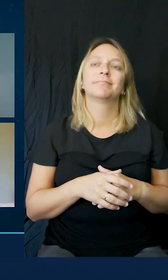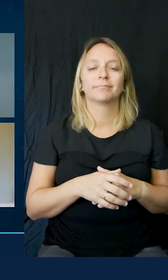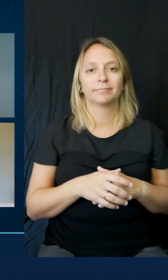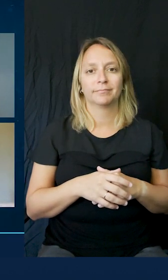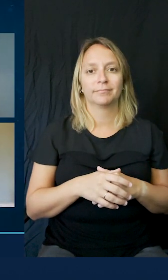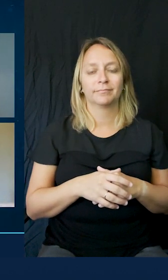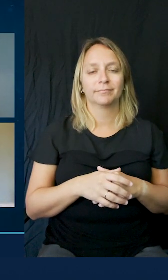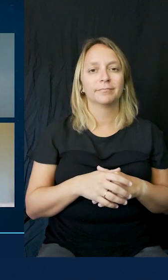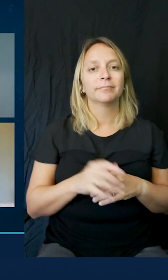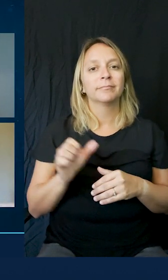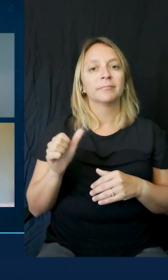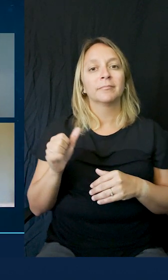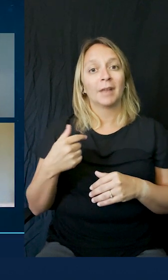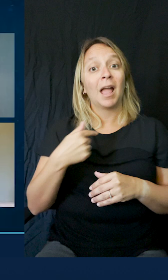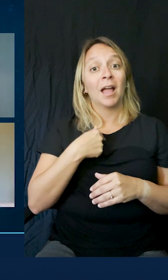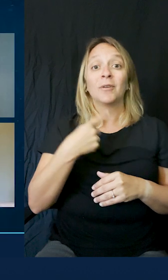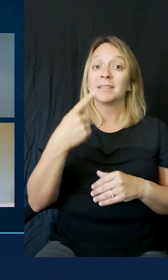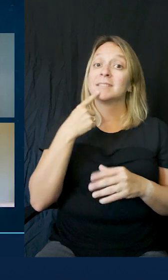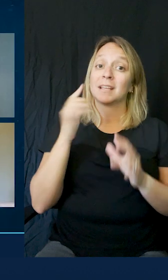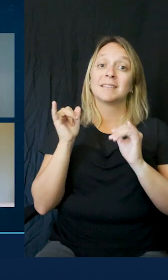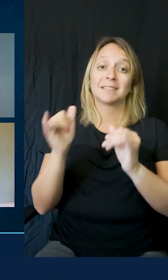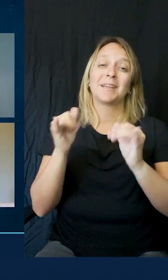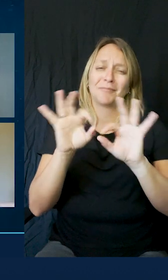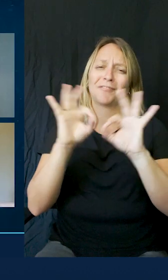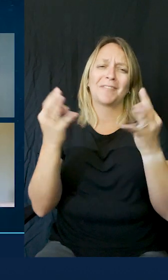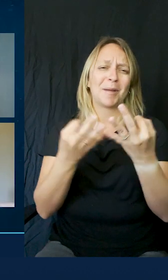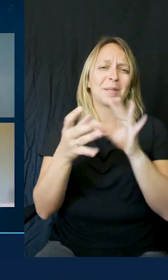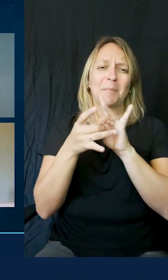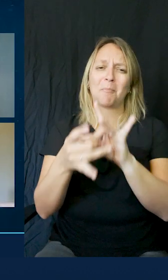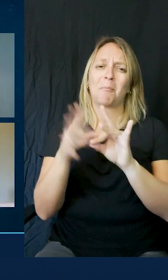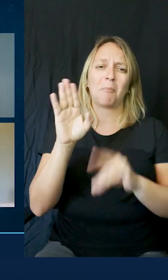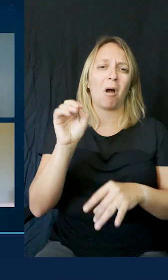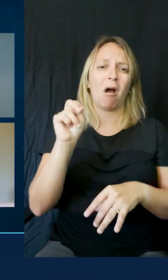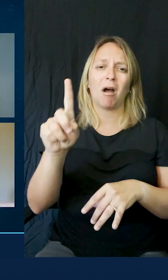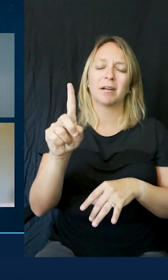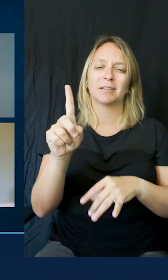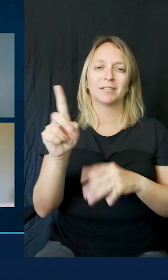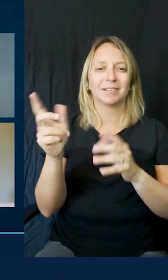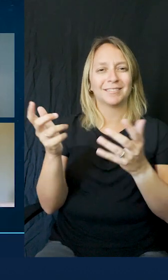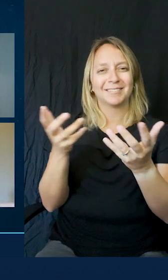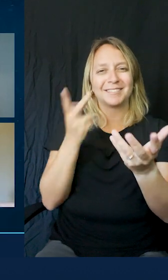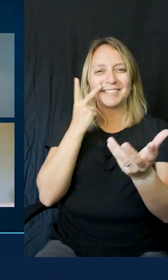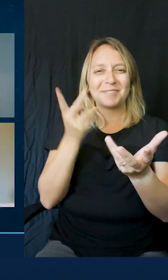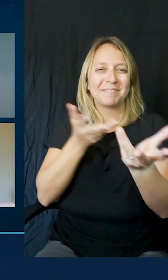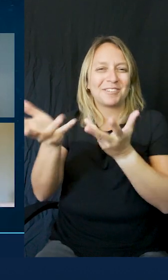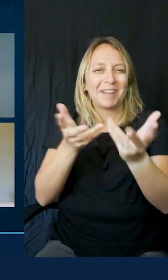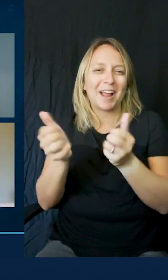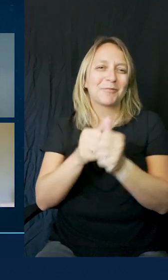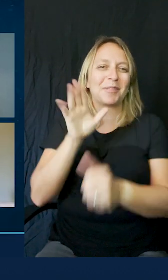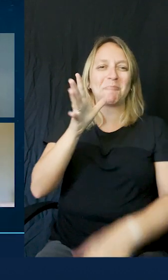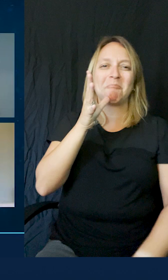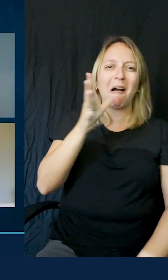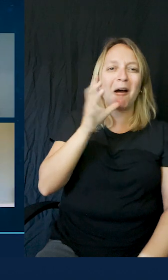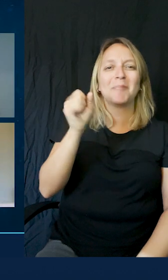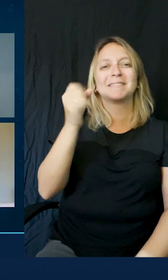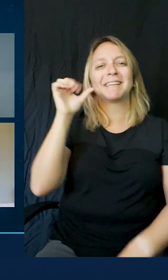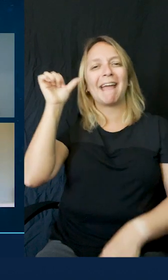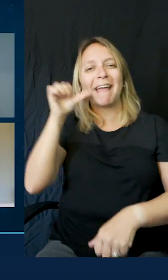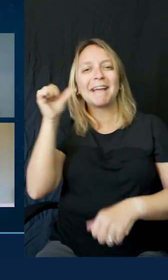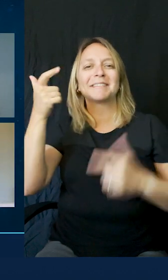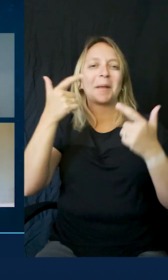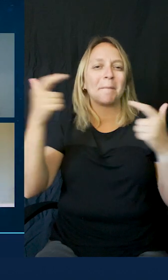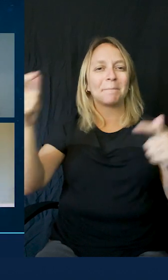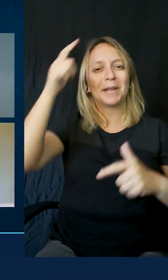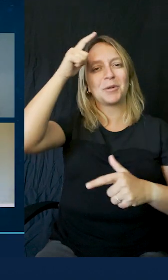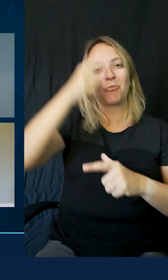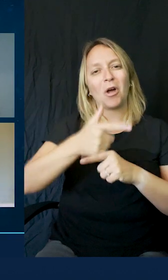Yeah, I would say the same. It's the family bonds for me, like watching them interact with their moms and their aunts and see kind of the big brother swimming off